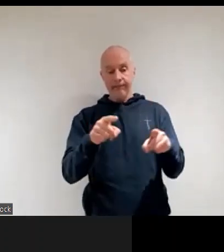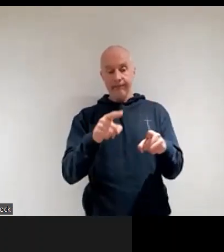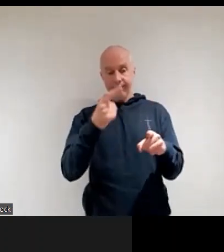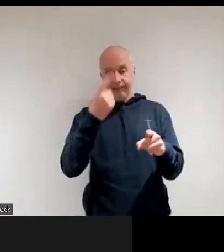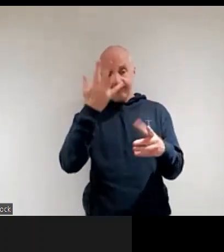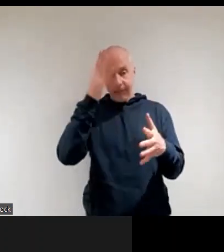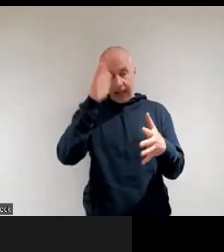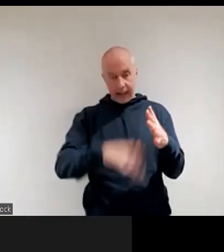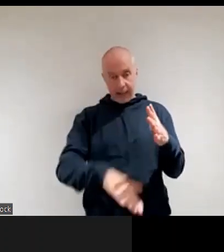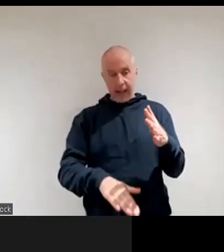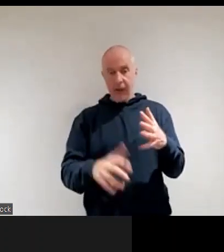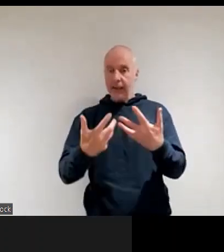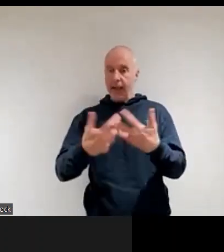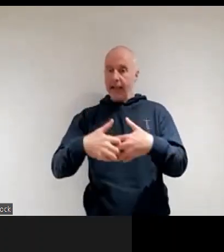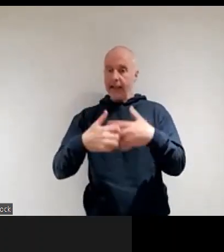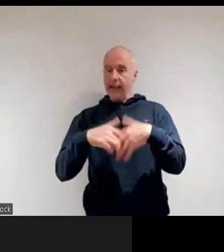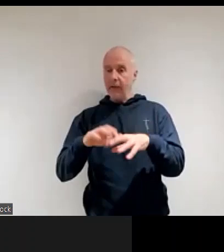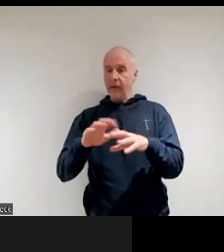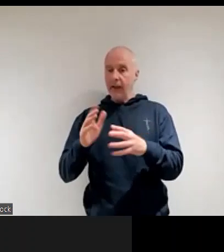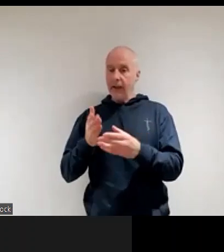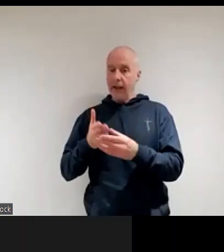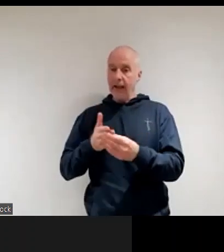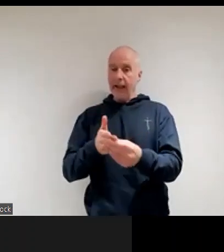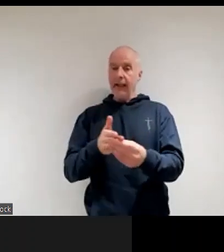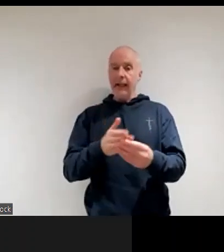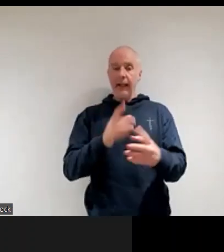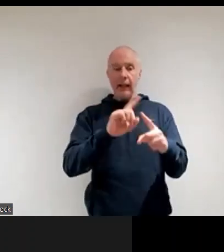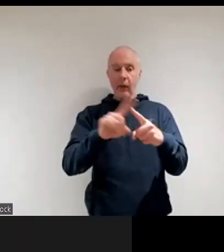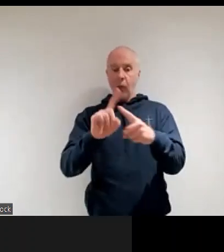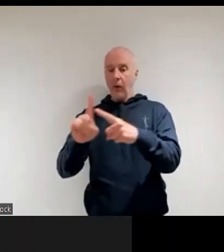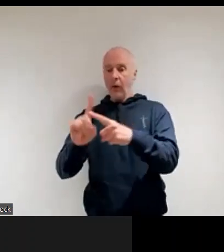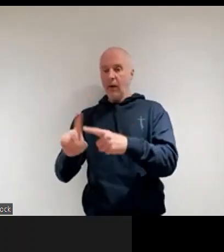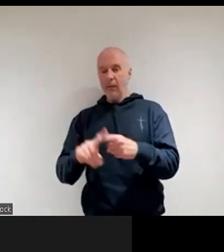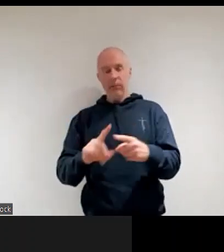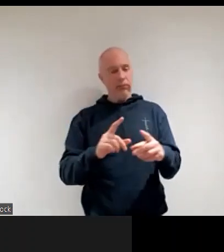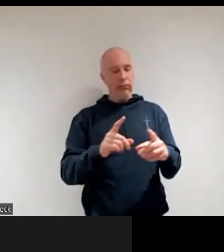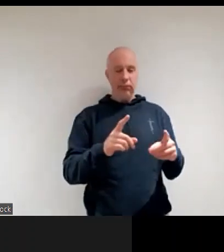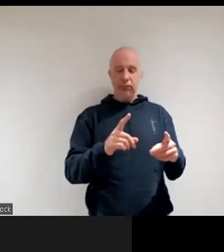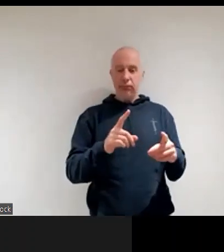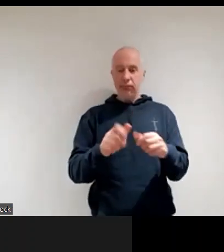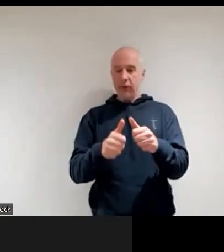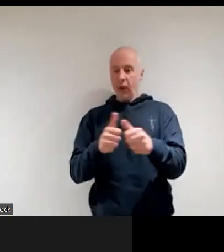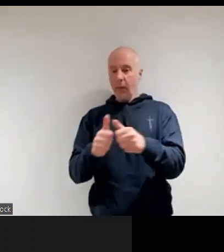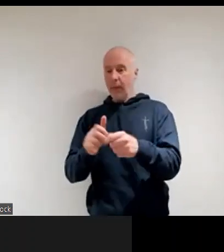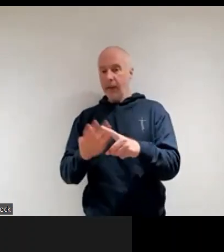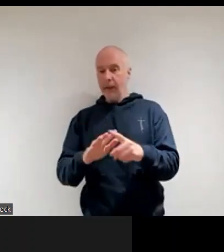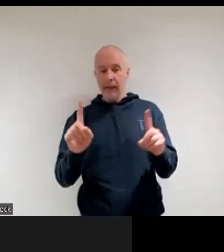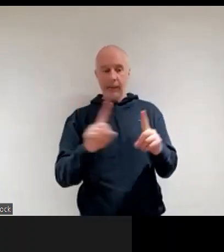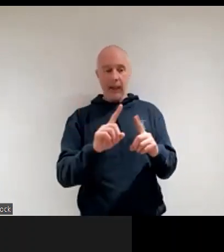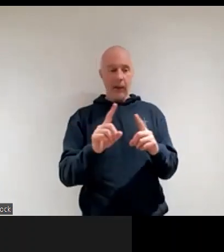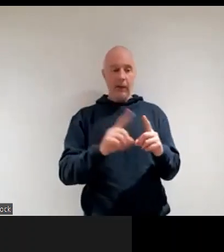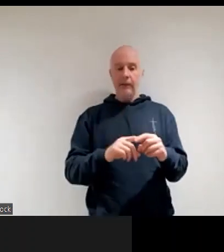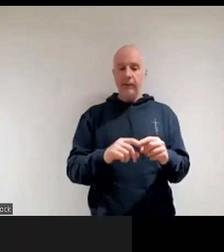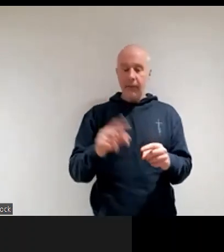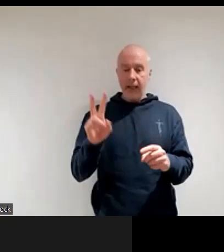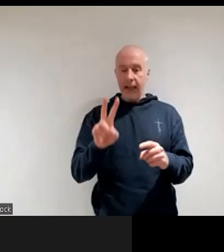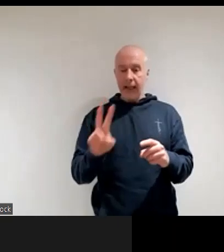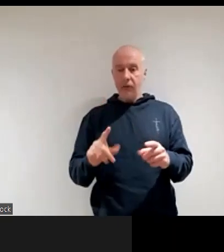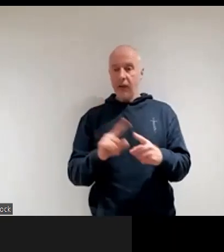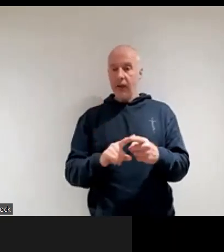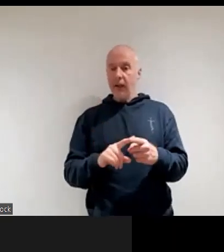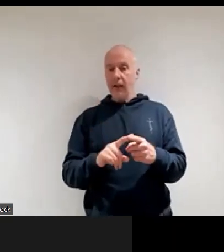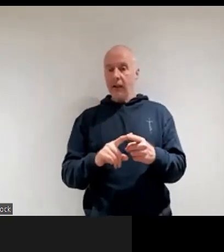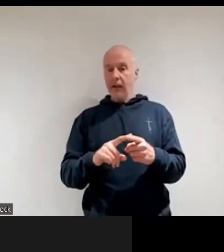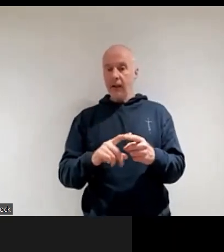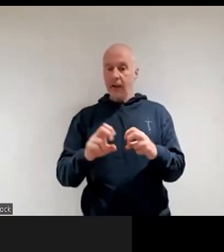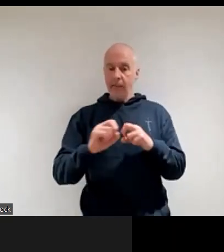lead who has worked in a number of companies, one of the largest, in fact, in terms of electric mobility charging solutions. And so it will